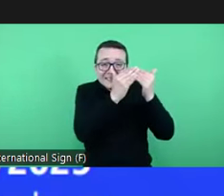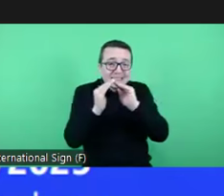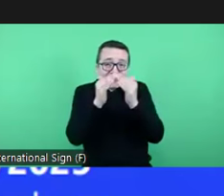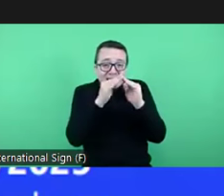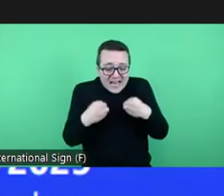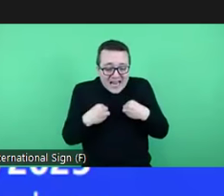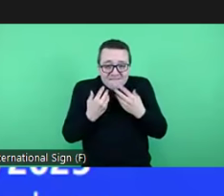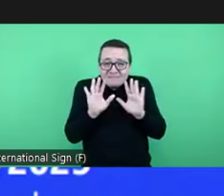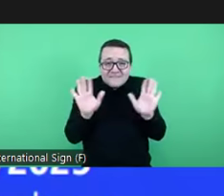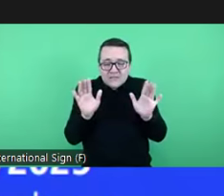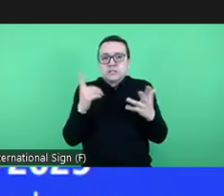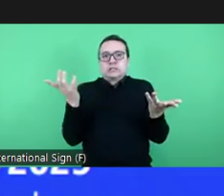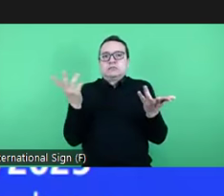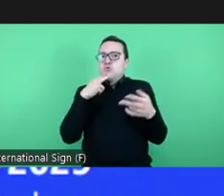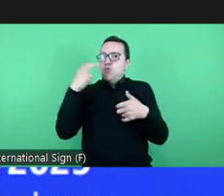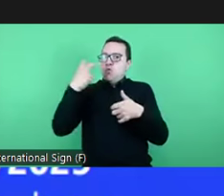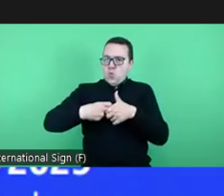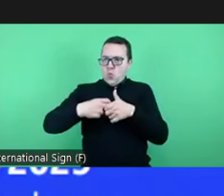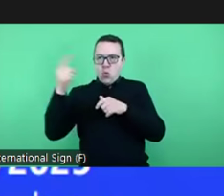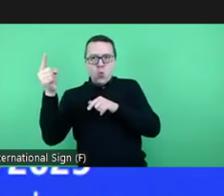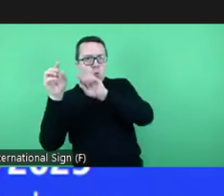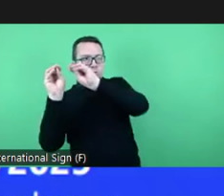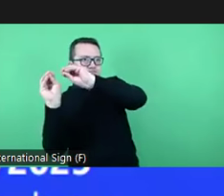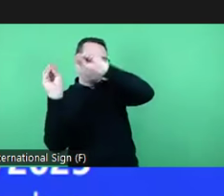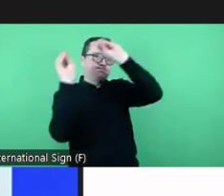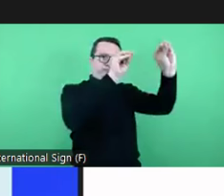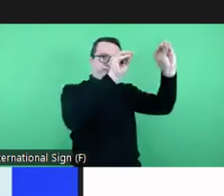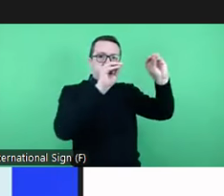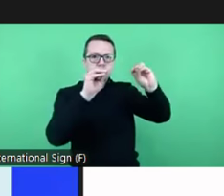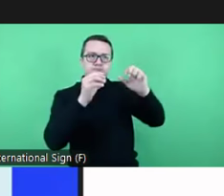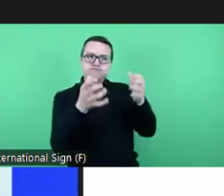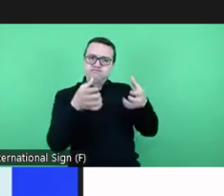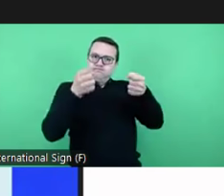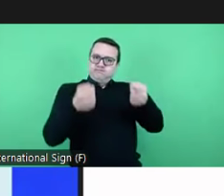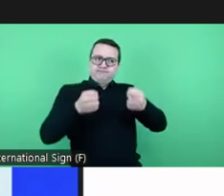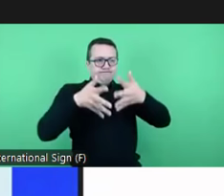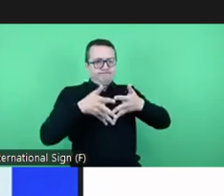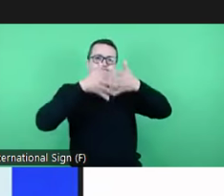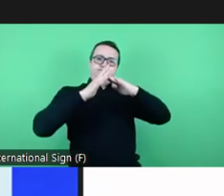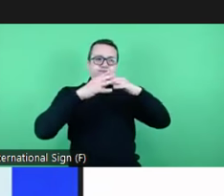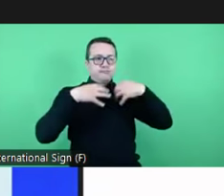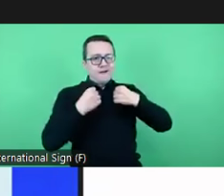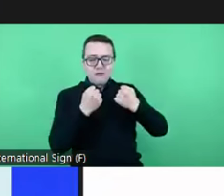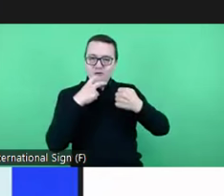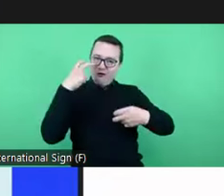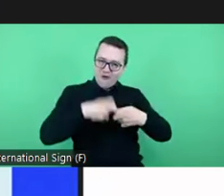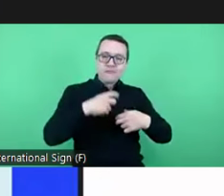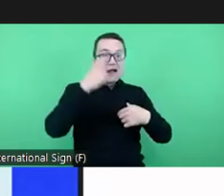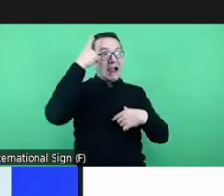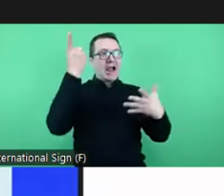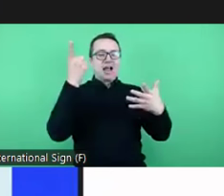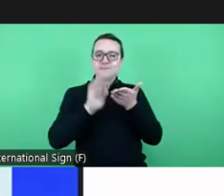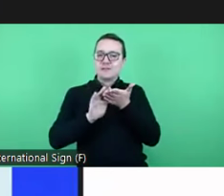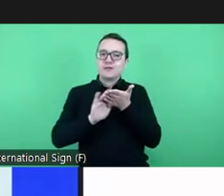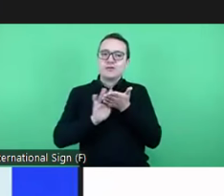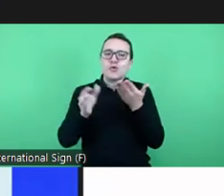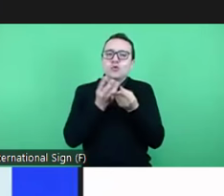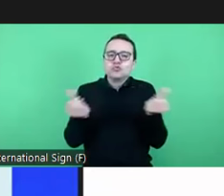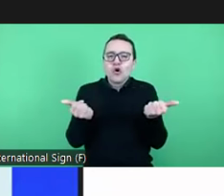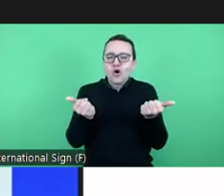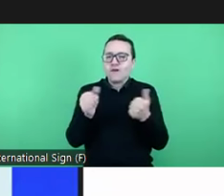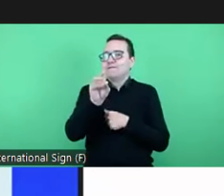especially vindo, a gente está when enxergando we isso look como uma at a boa oportunidade. municipality which is small. So this is really an E uma important uma priority area novidade